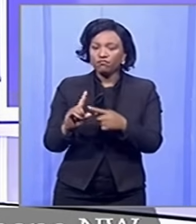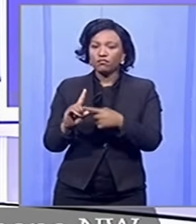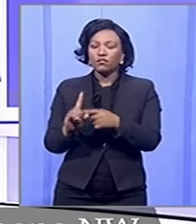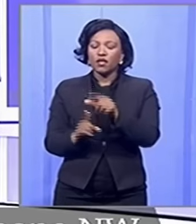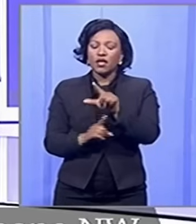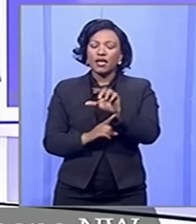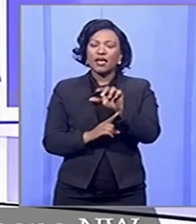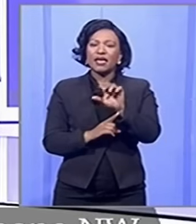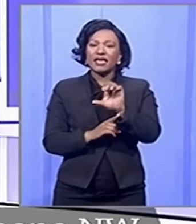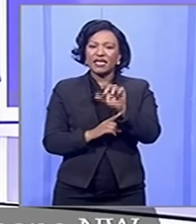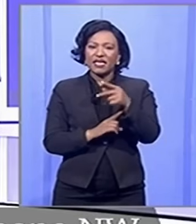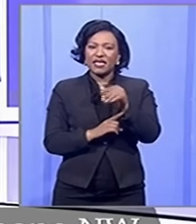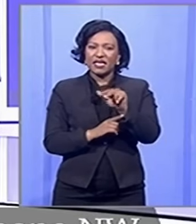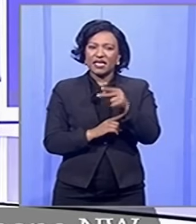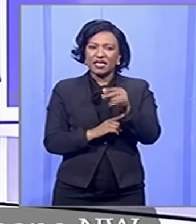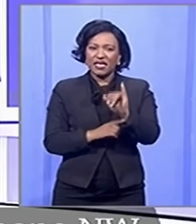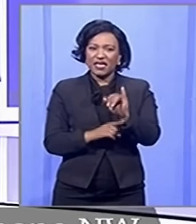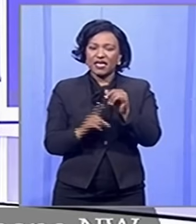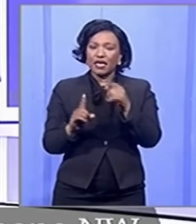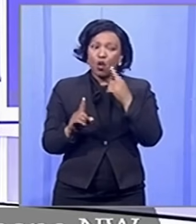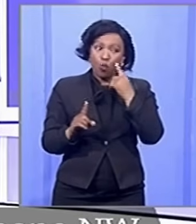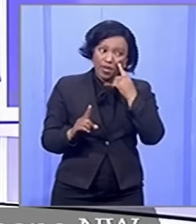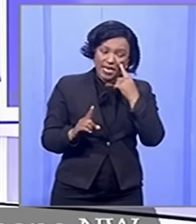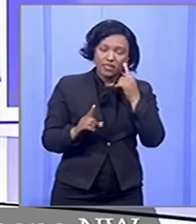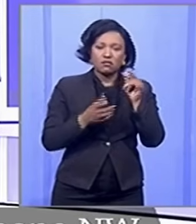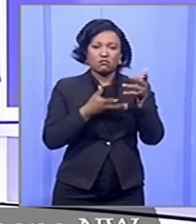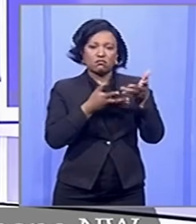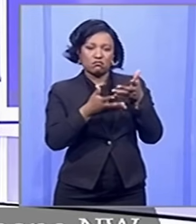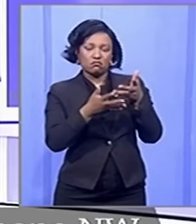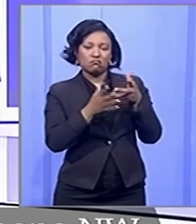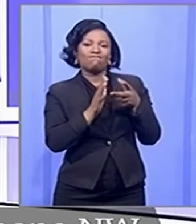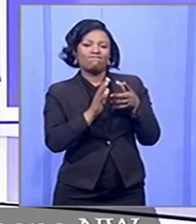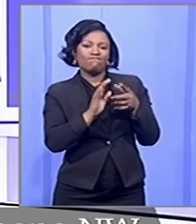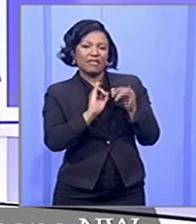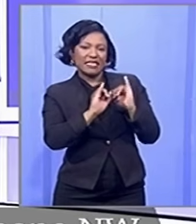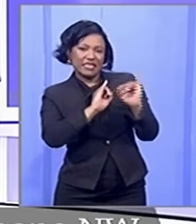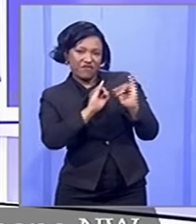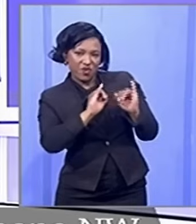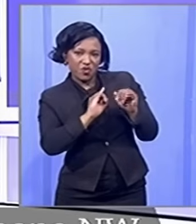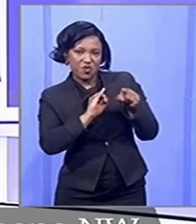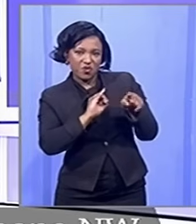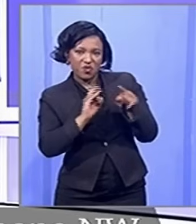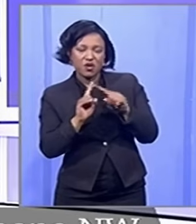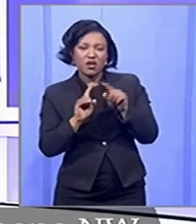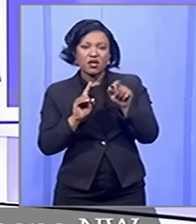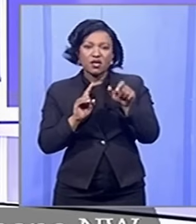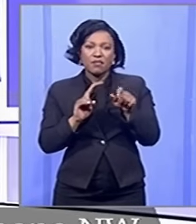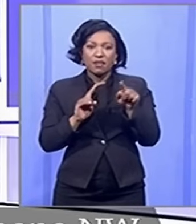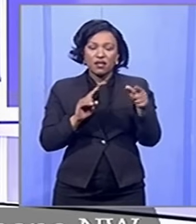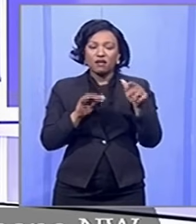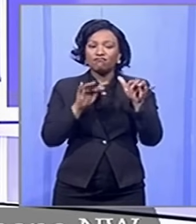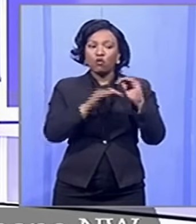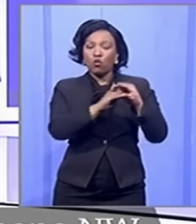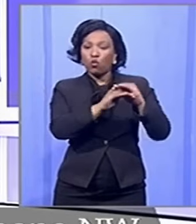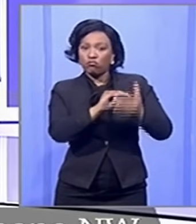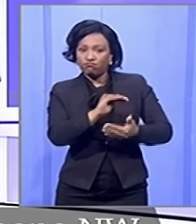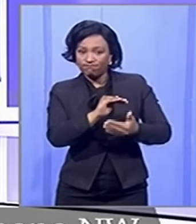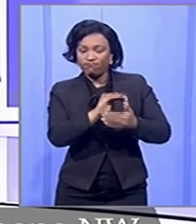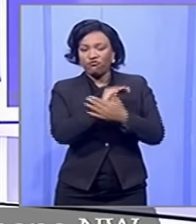o boledišane le hlatse yeo e di bonego ka mahlo ga mmogo le molekgotlaphethiši wa polokego ya